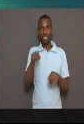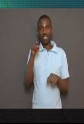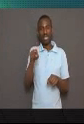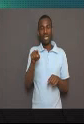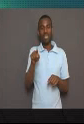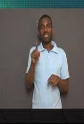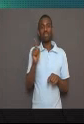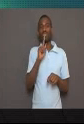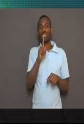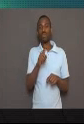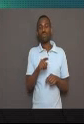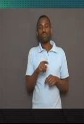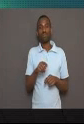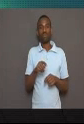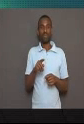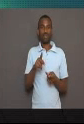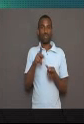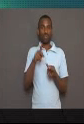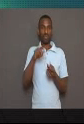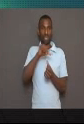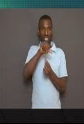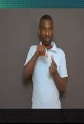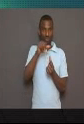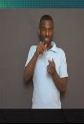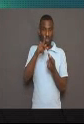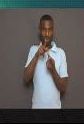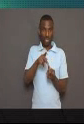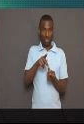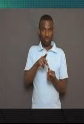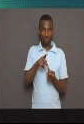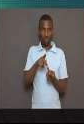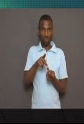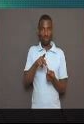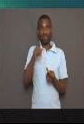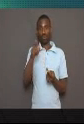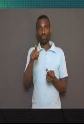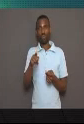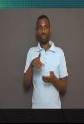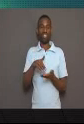This is an indication that cooler weather is coming.